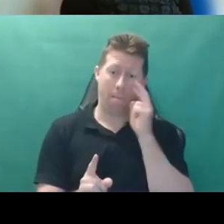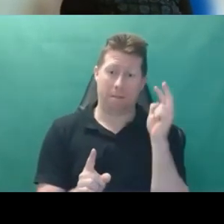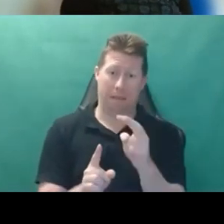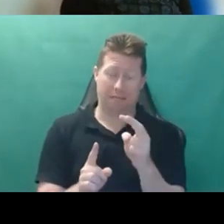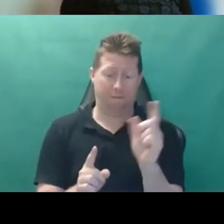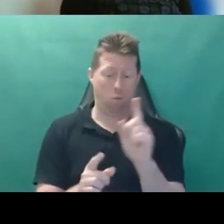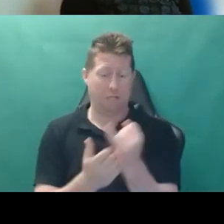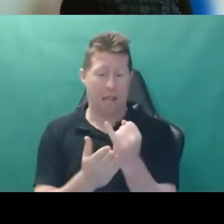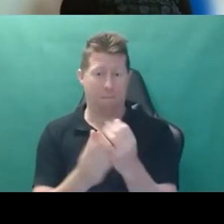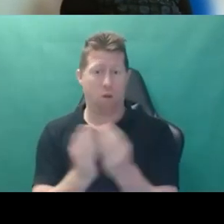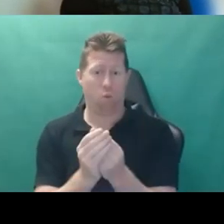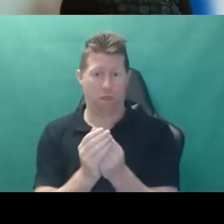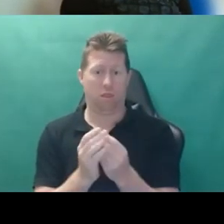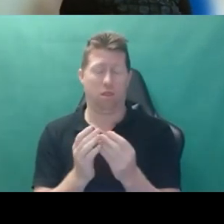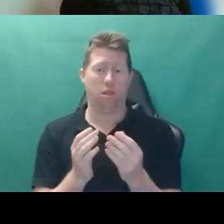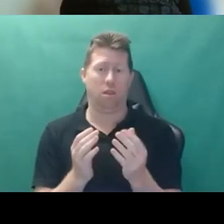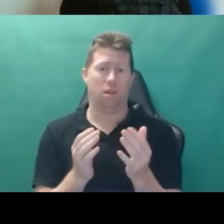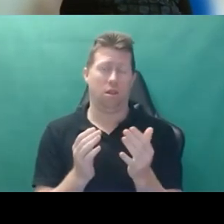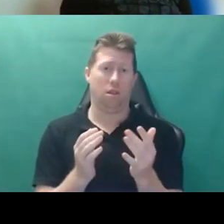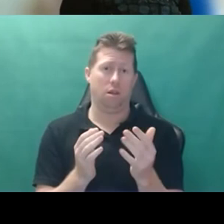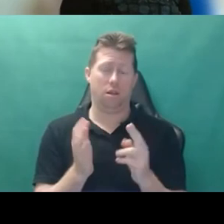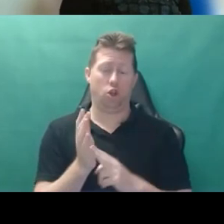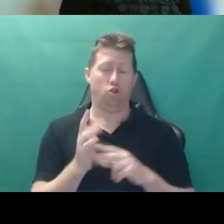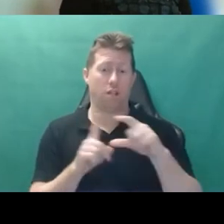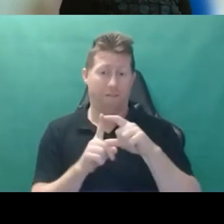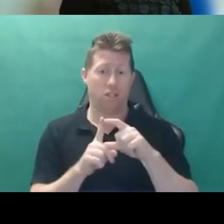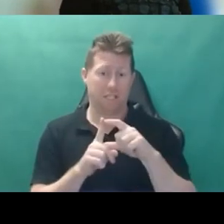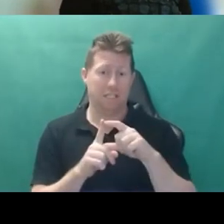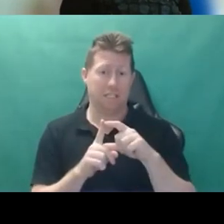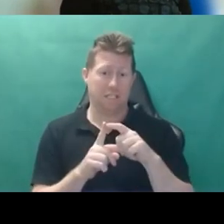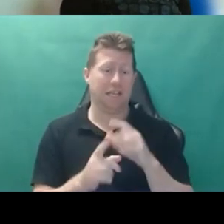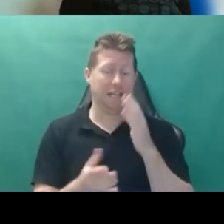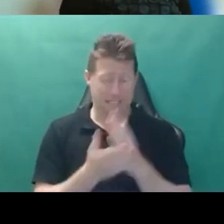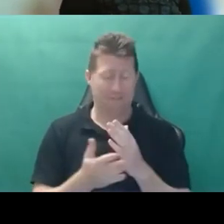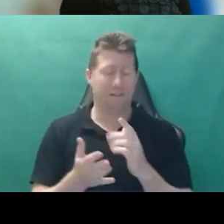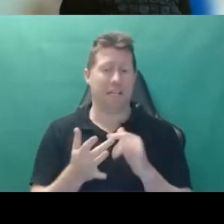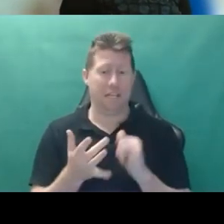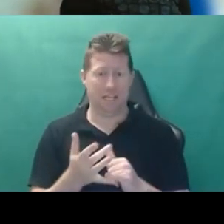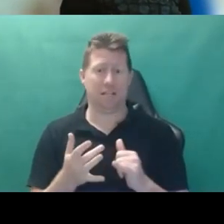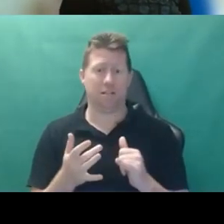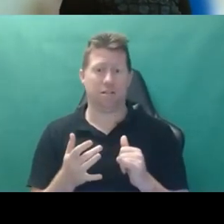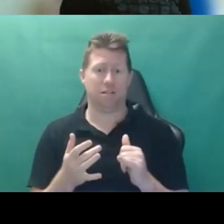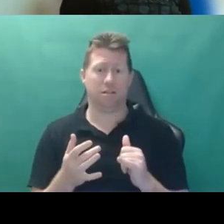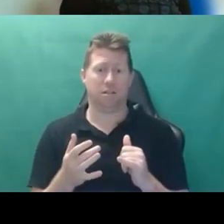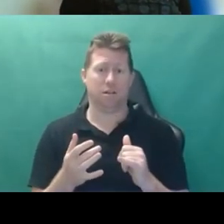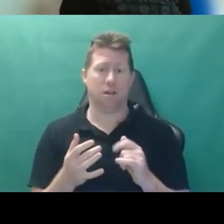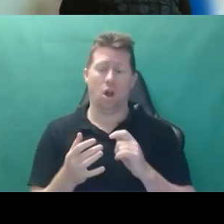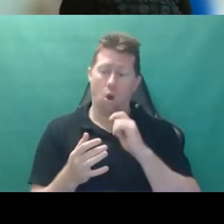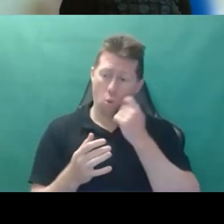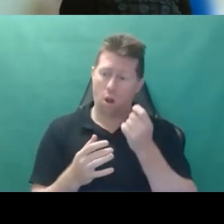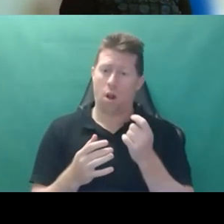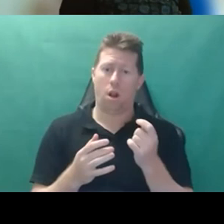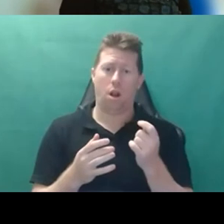happening with, um, with, uh, neurodiversity definitely is that, um, it's sort of been subsumed into our